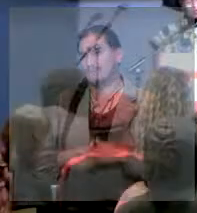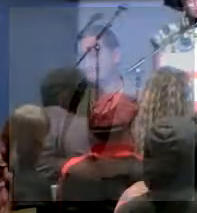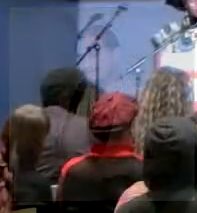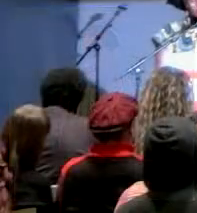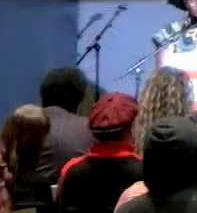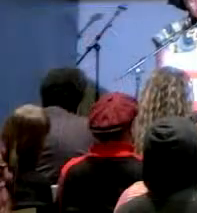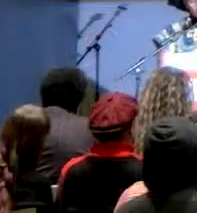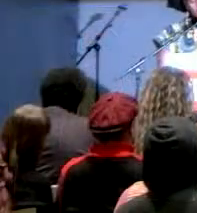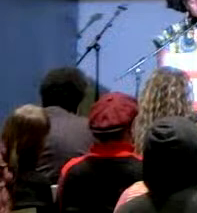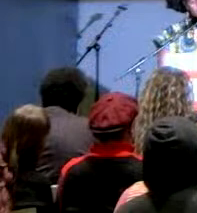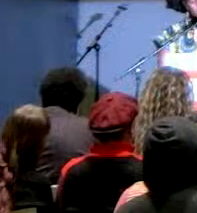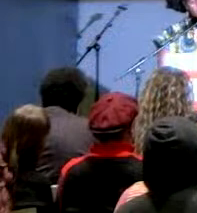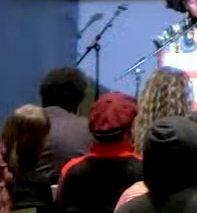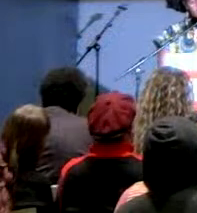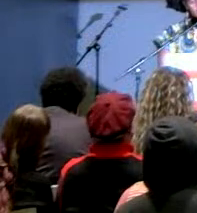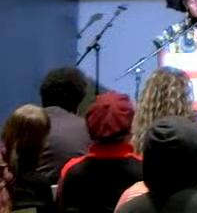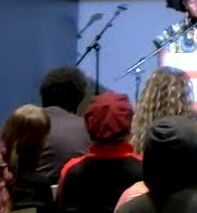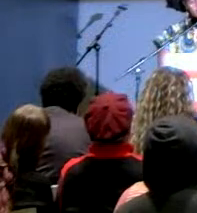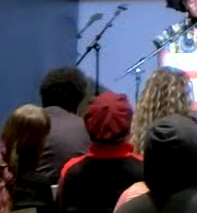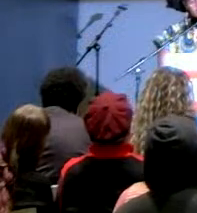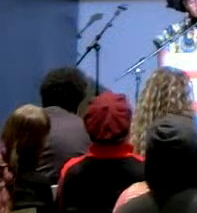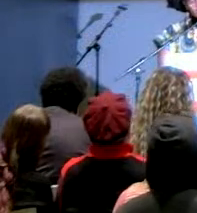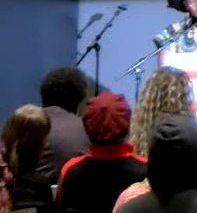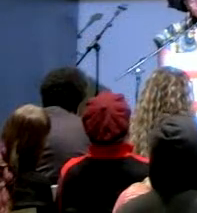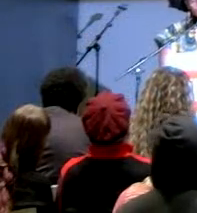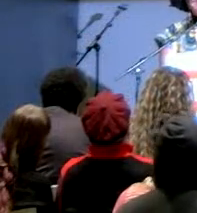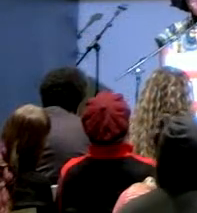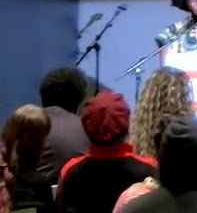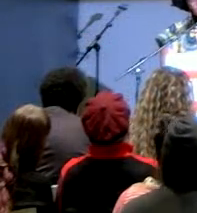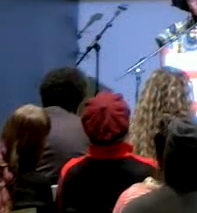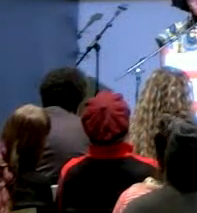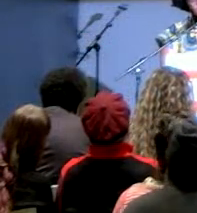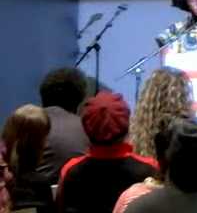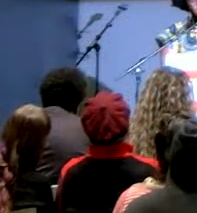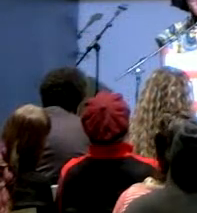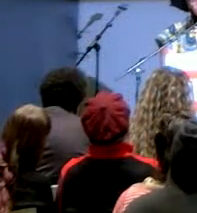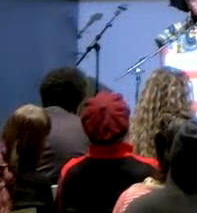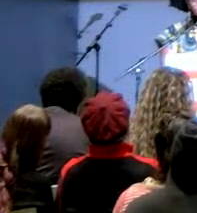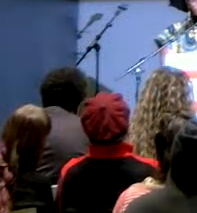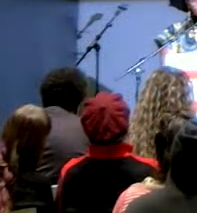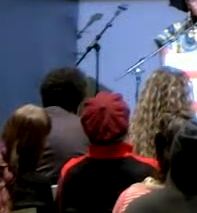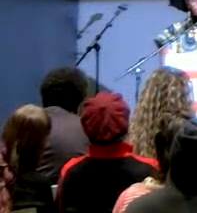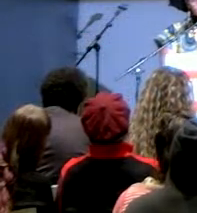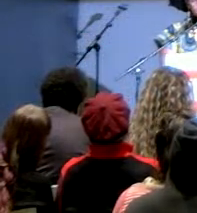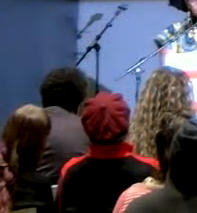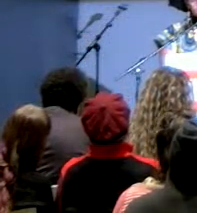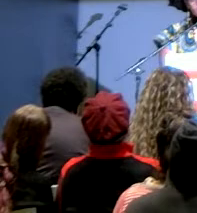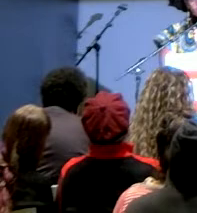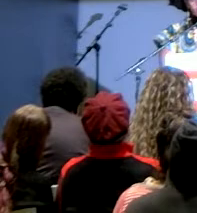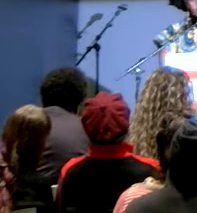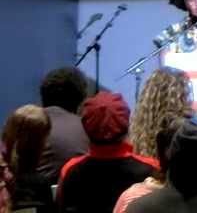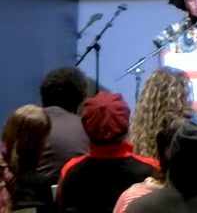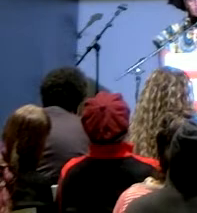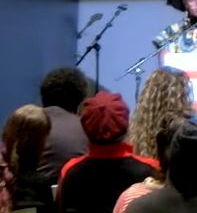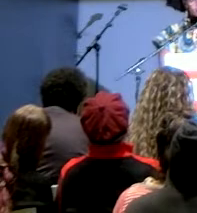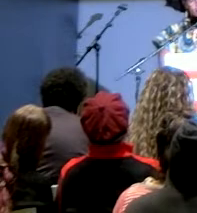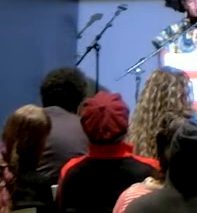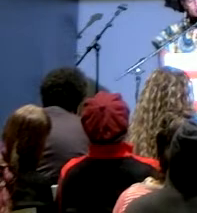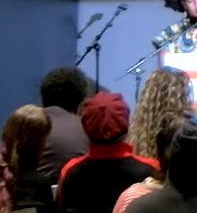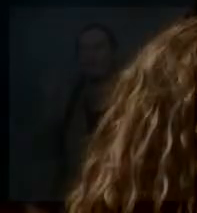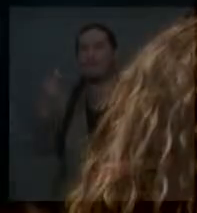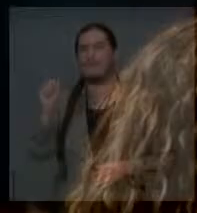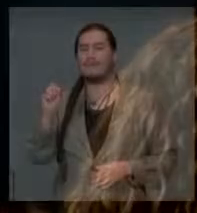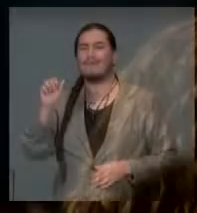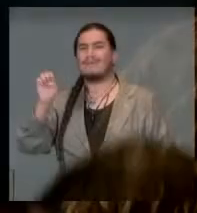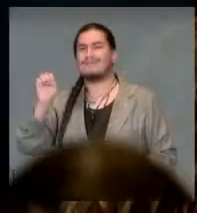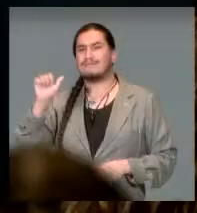The other authors that we have tonight, award-winning author and San Francisco poet laureate Tongo Eisen-Martin